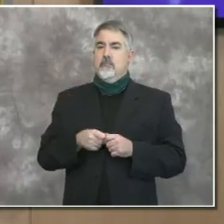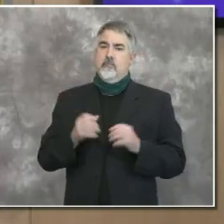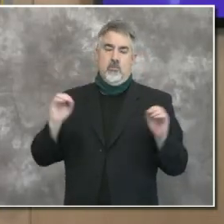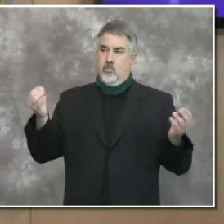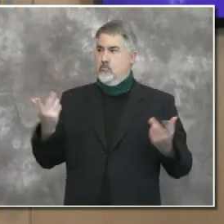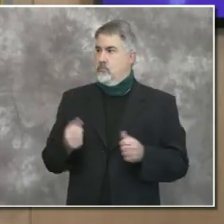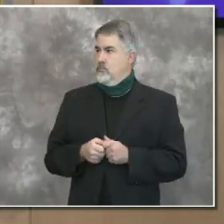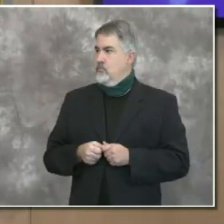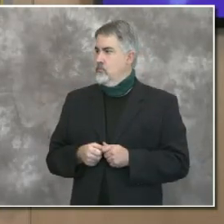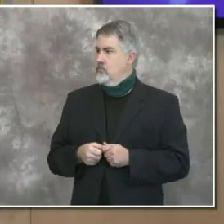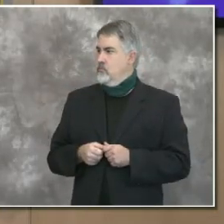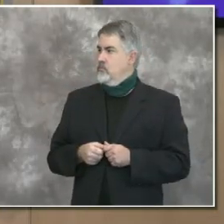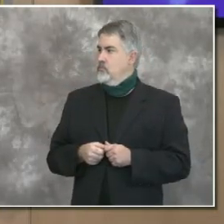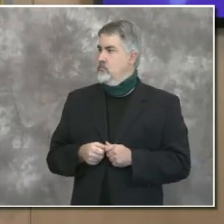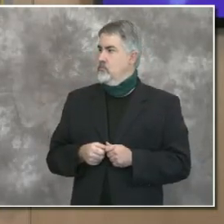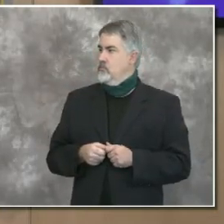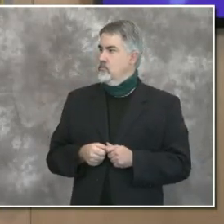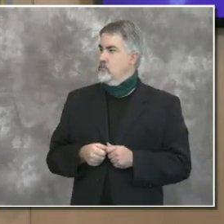Supervisor Fletcher.